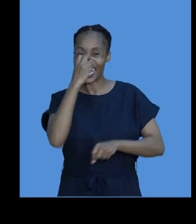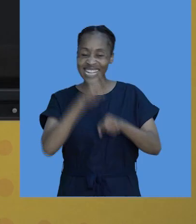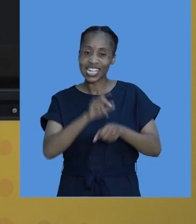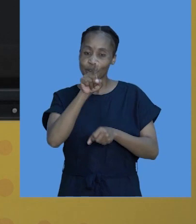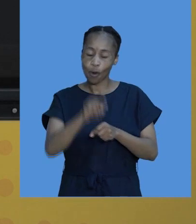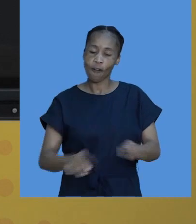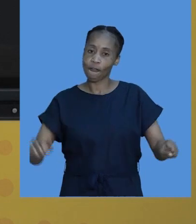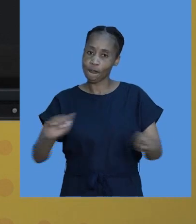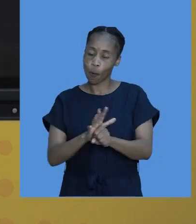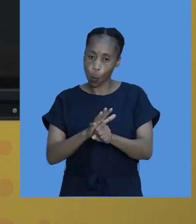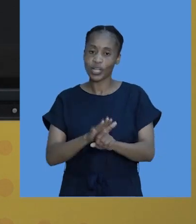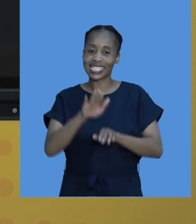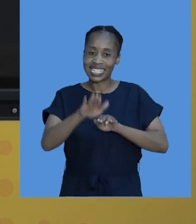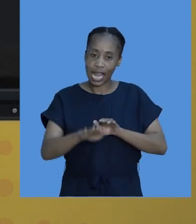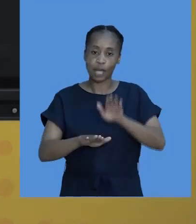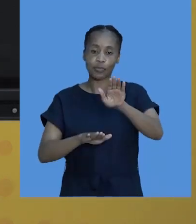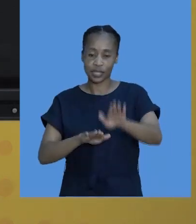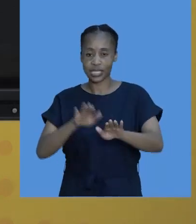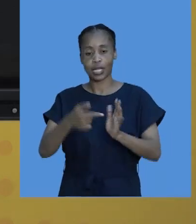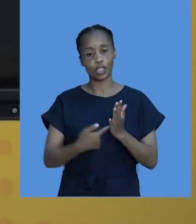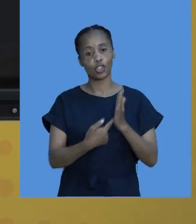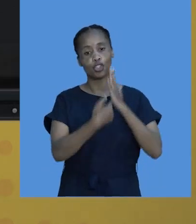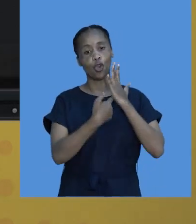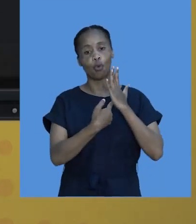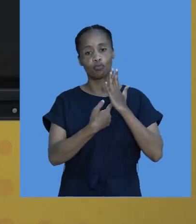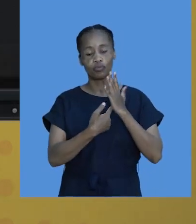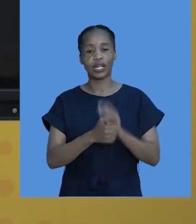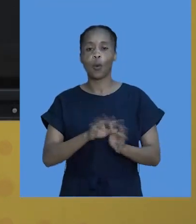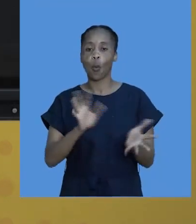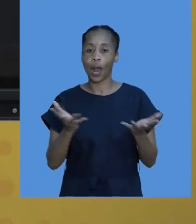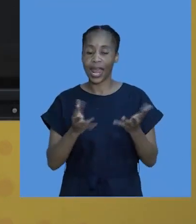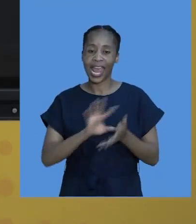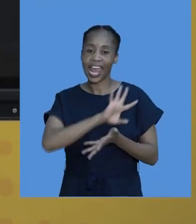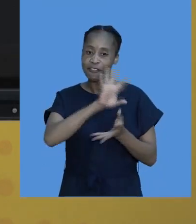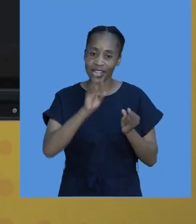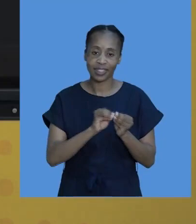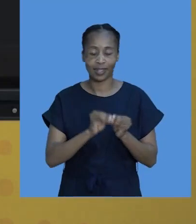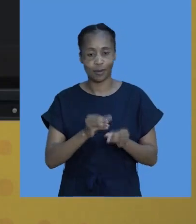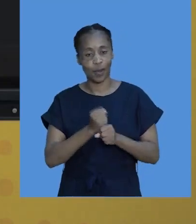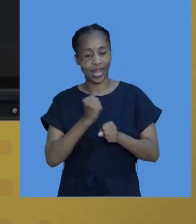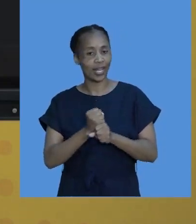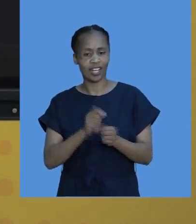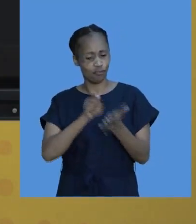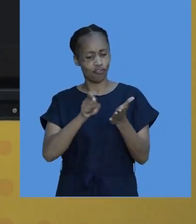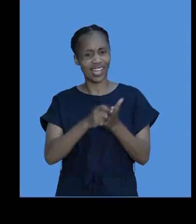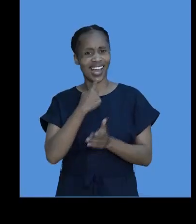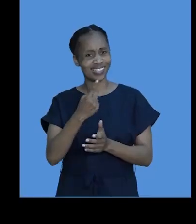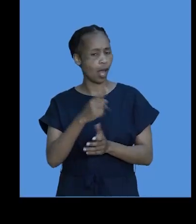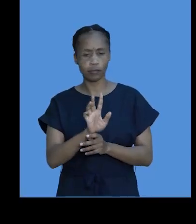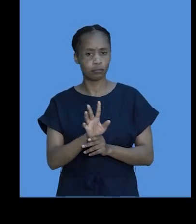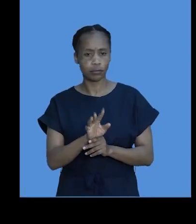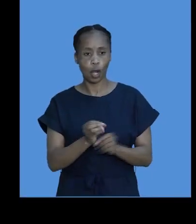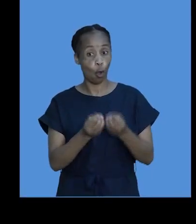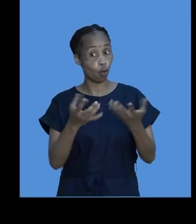question, I need you boys and girls to show me the full steps, all the working and everything else, show me